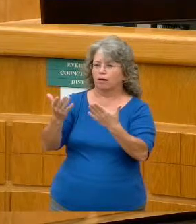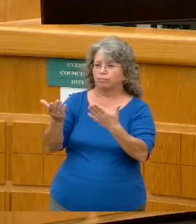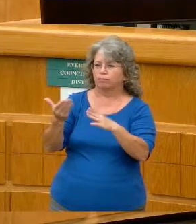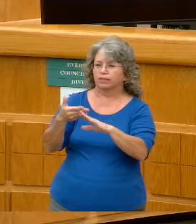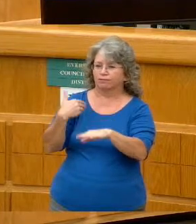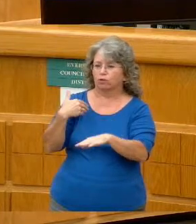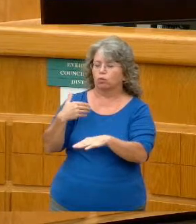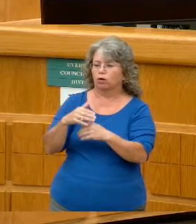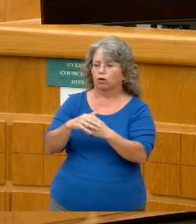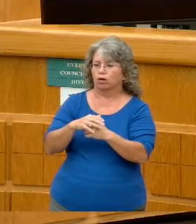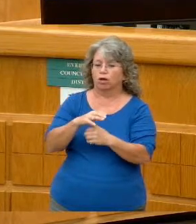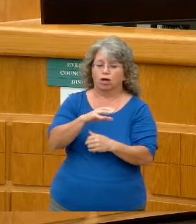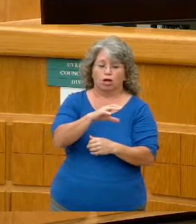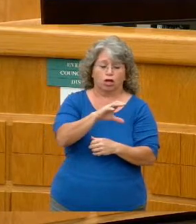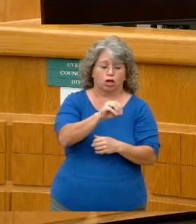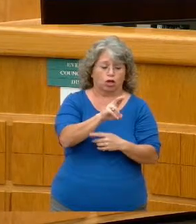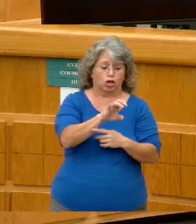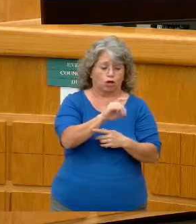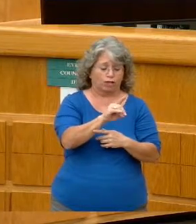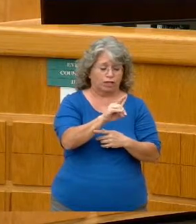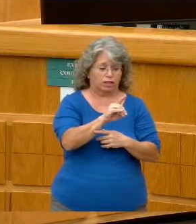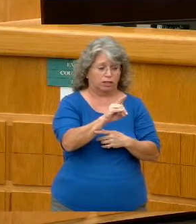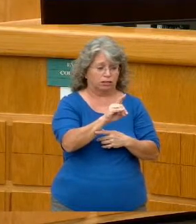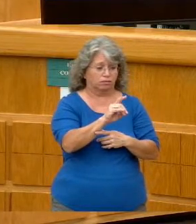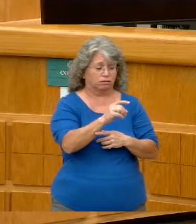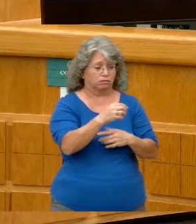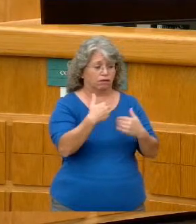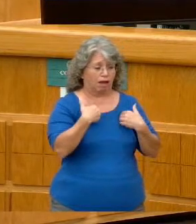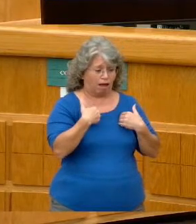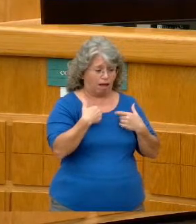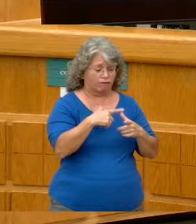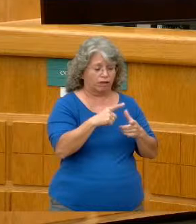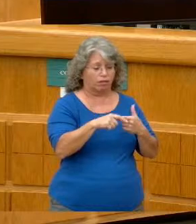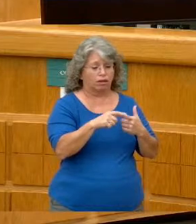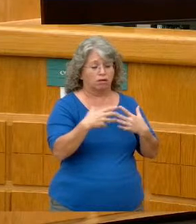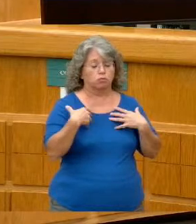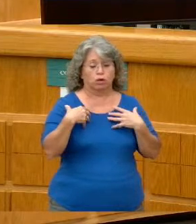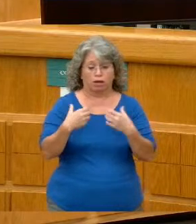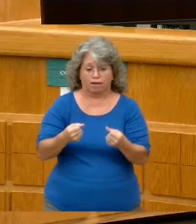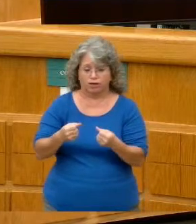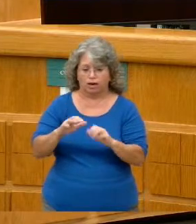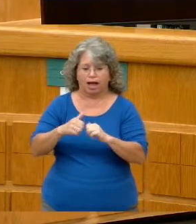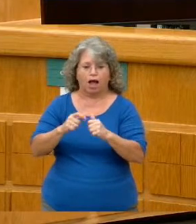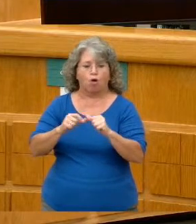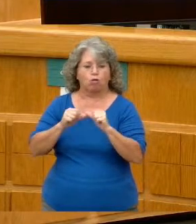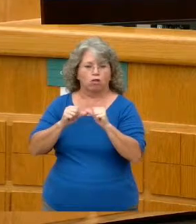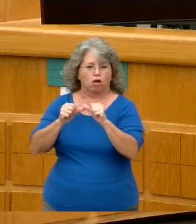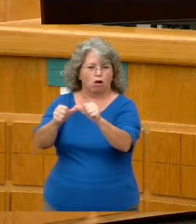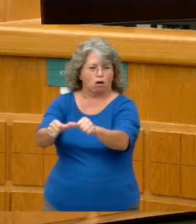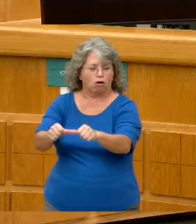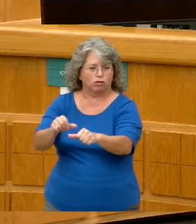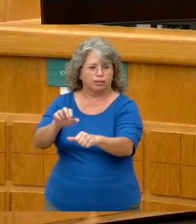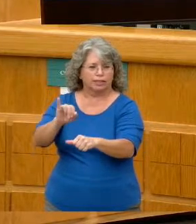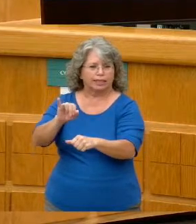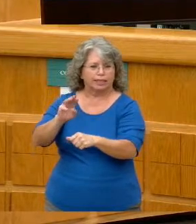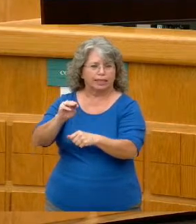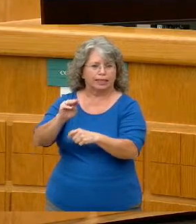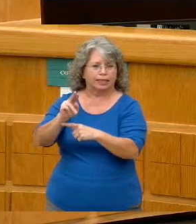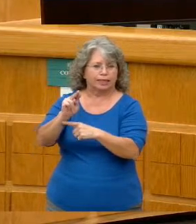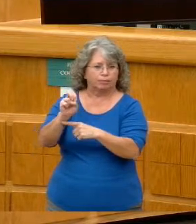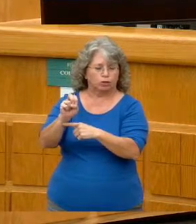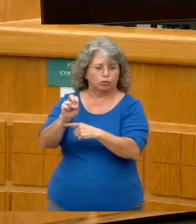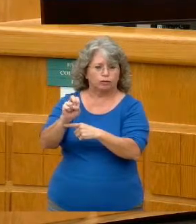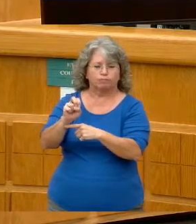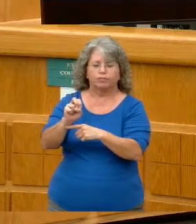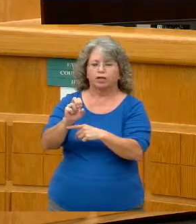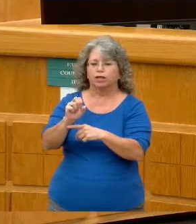times before, the COVID infections, how long they're going to be immune. So far, the data have shown up